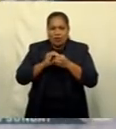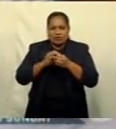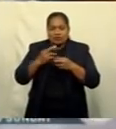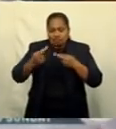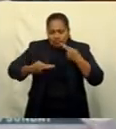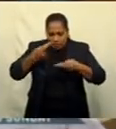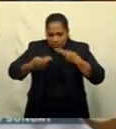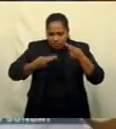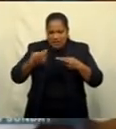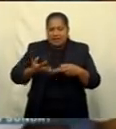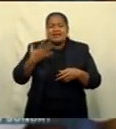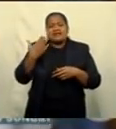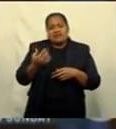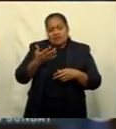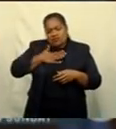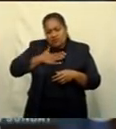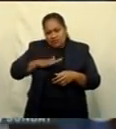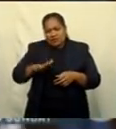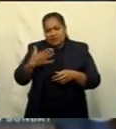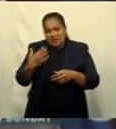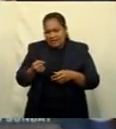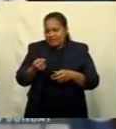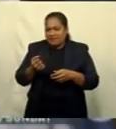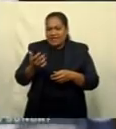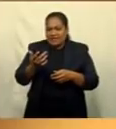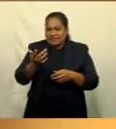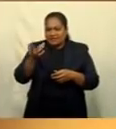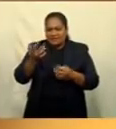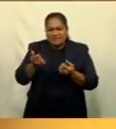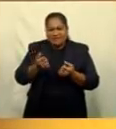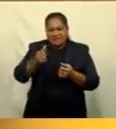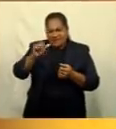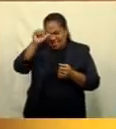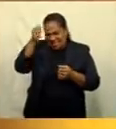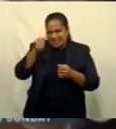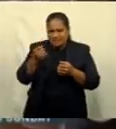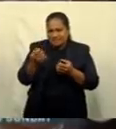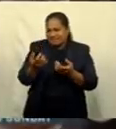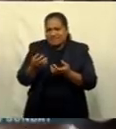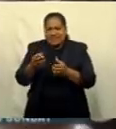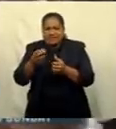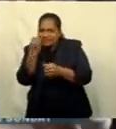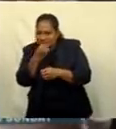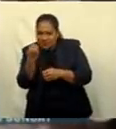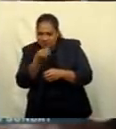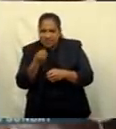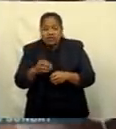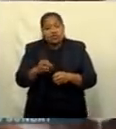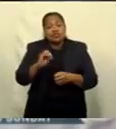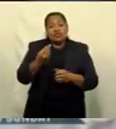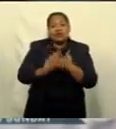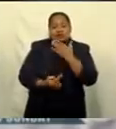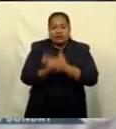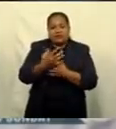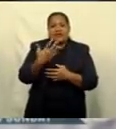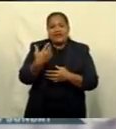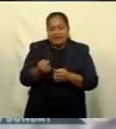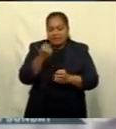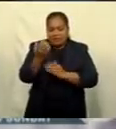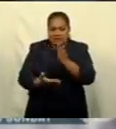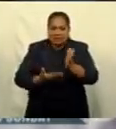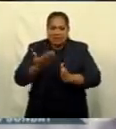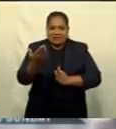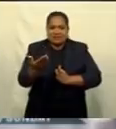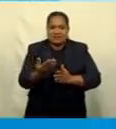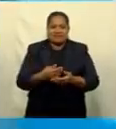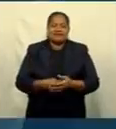Indian flavors that he grew up eating. He walked away with 250,000 Australian dollars as his prize. Kritika Kumar,